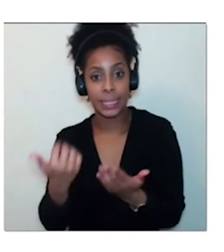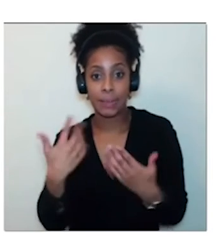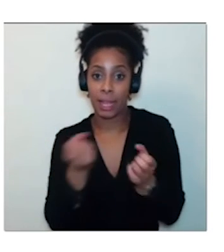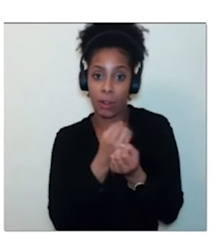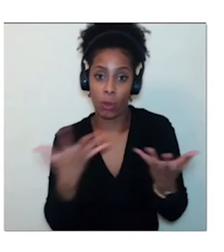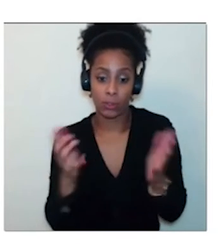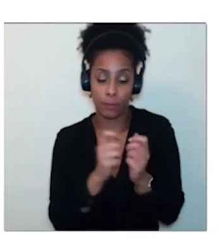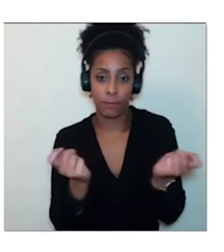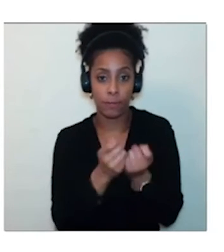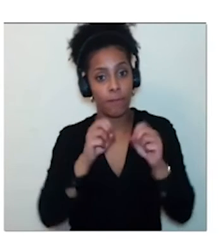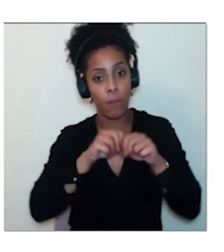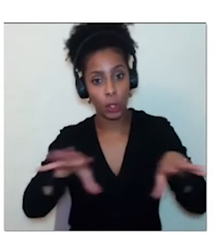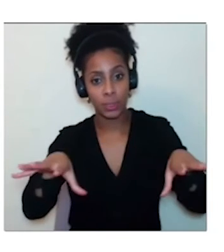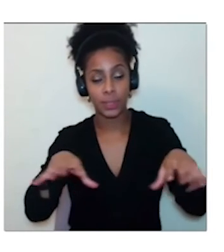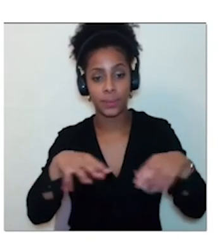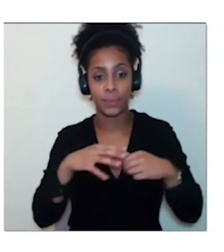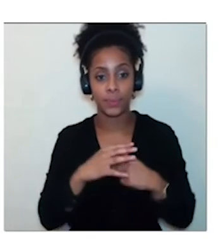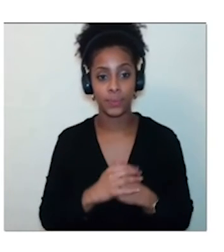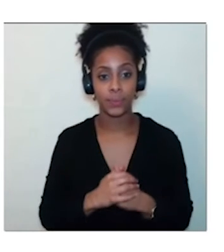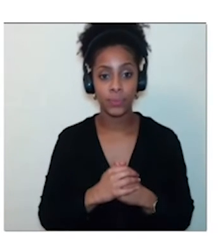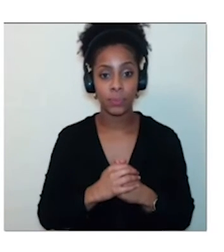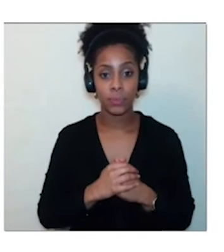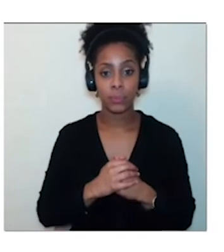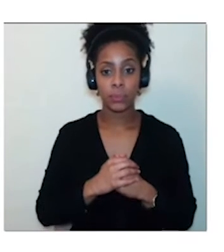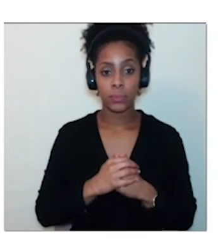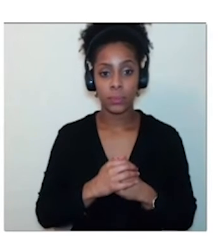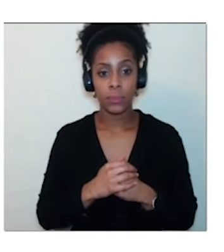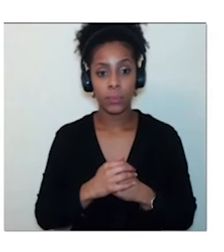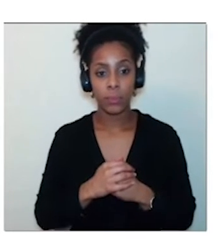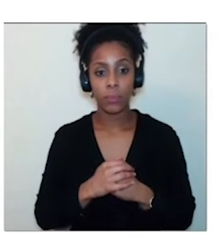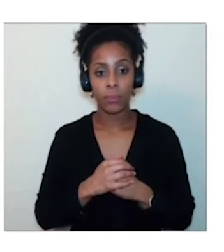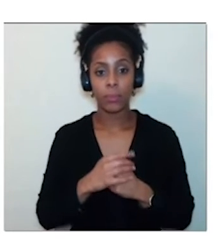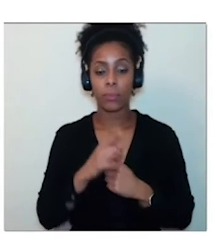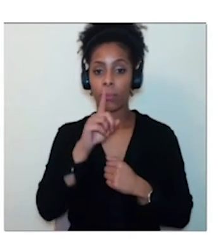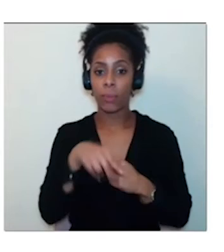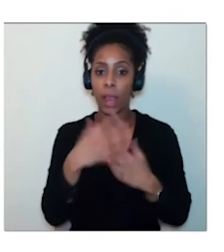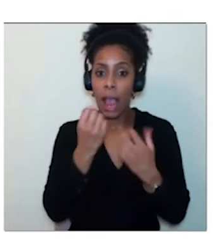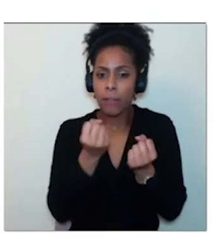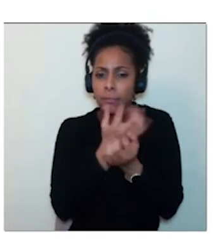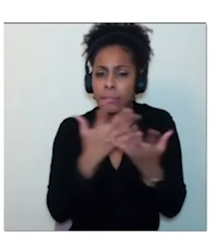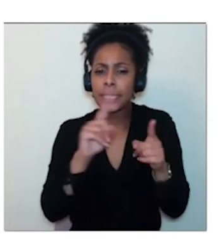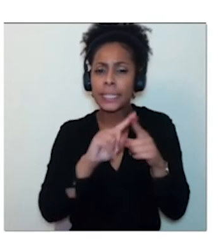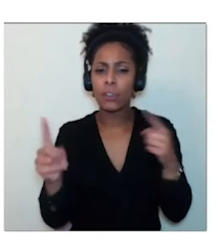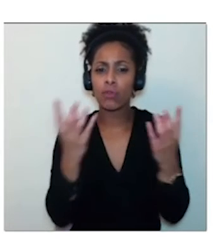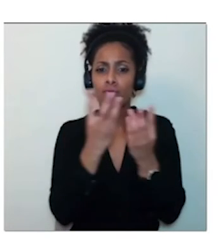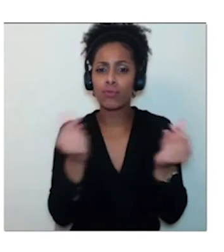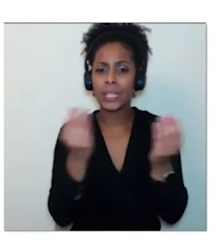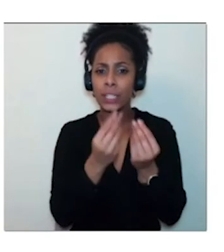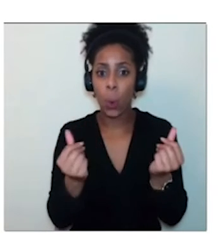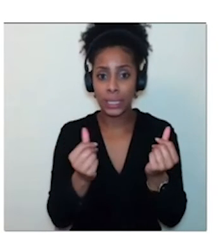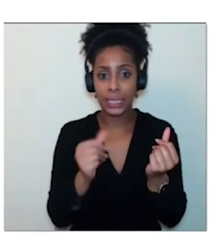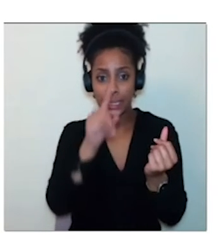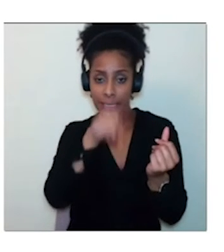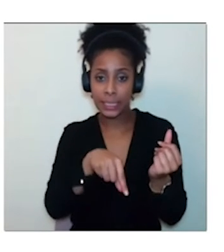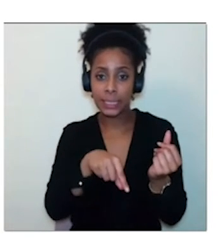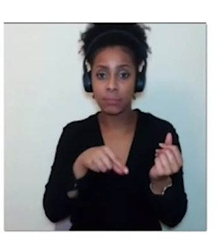What resources are there for learning and learning about Braille? There is a lot of material available for learning